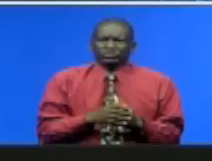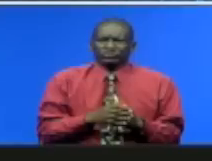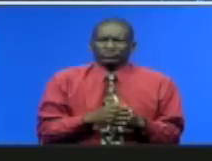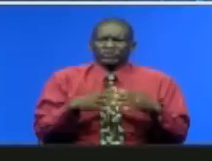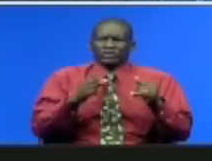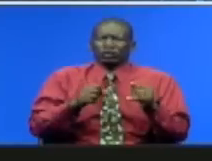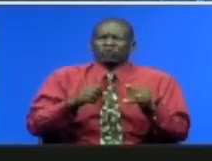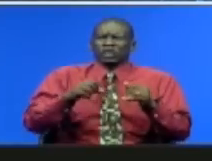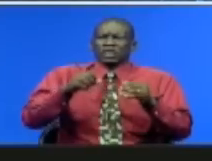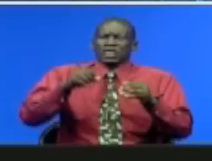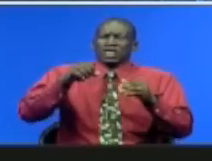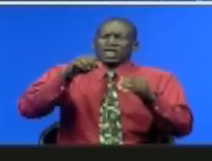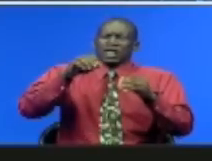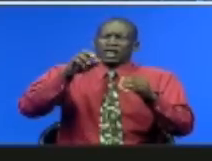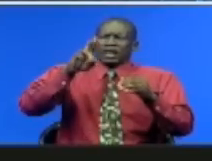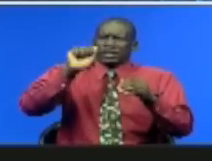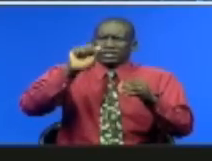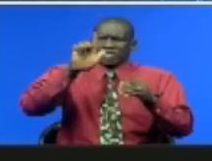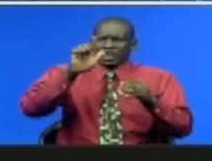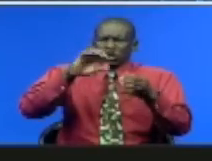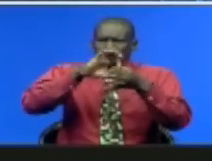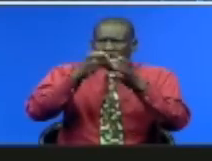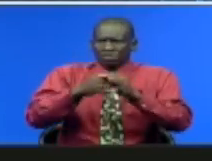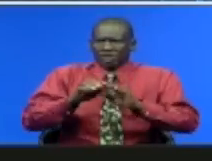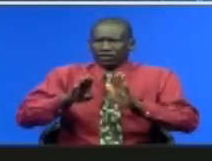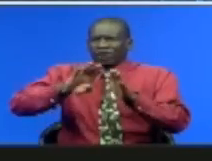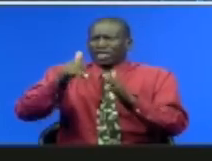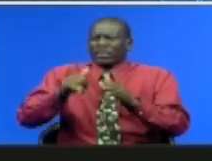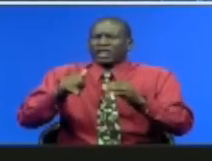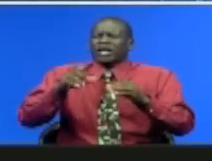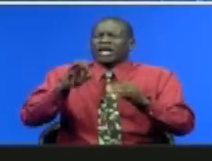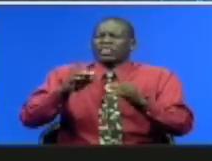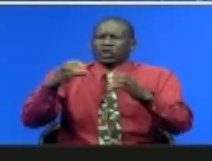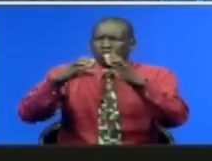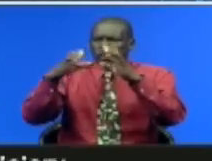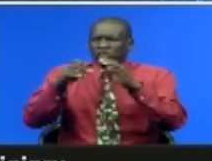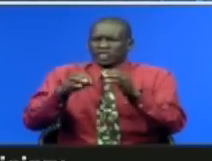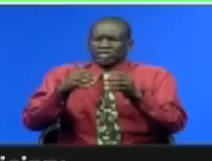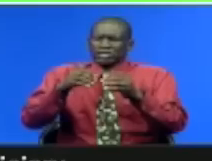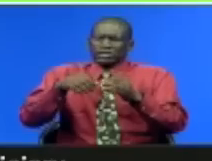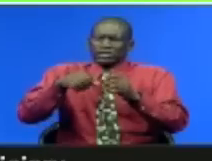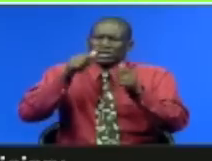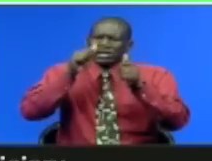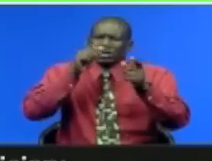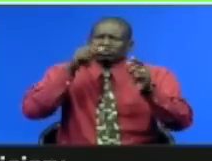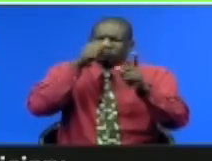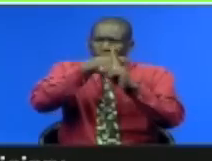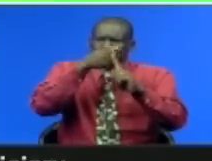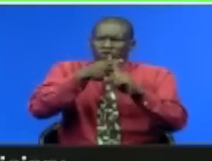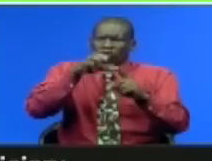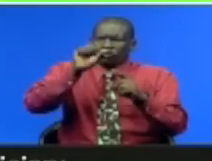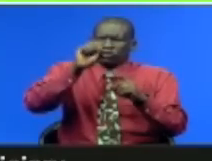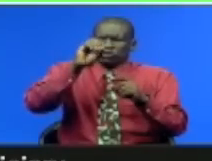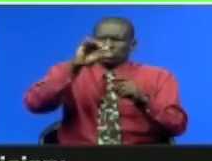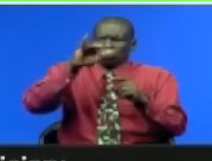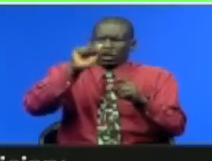Rio Olympics athletics coach Julius Kirwa leads four other local coaches in various disciplines in the running for the SOYA Coach of the Year award. Kirwa, who was recently